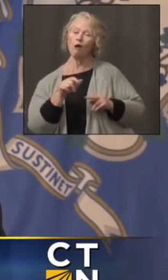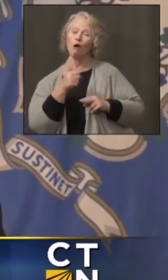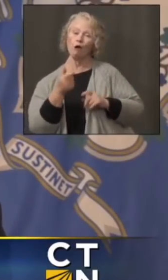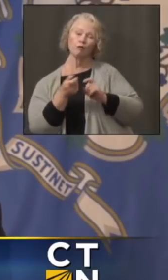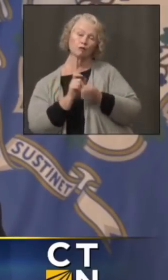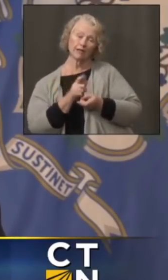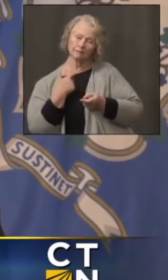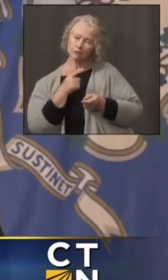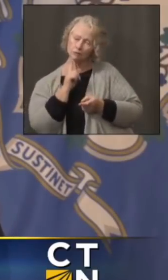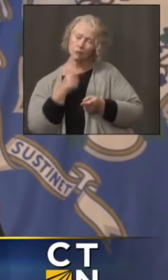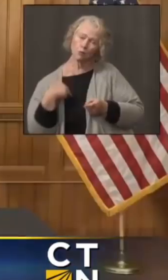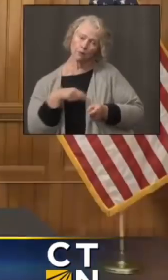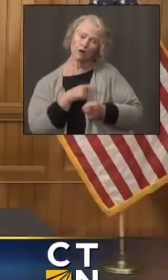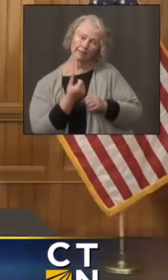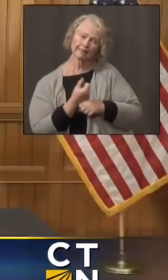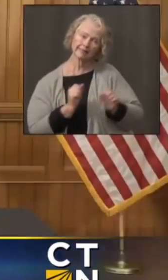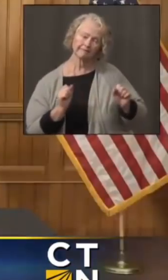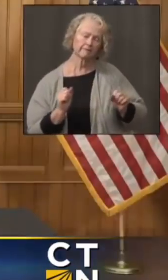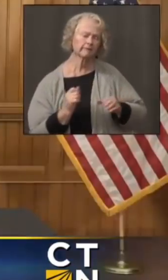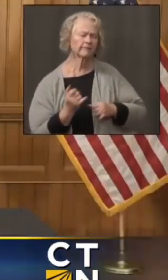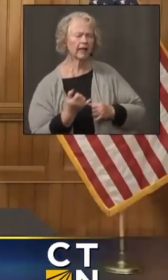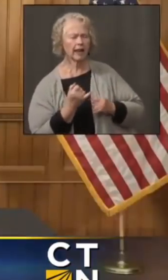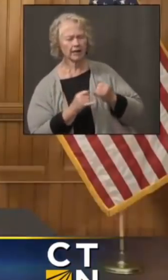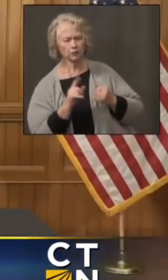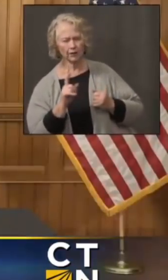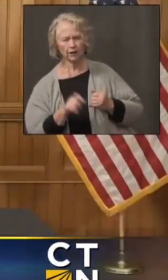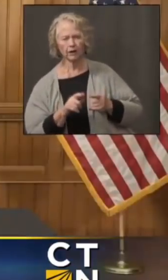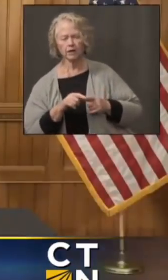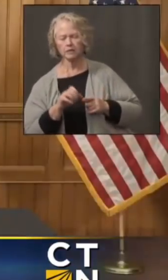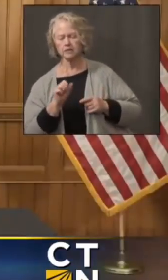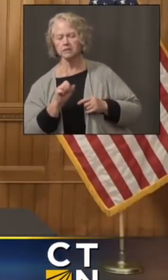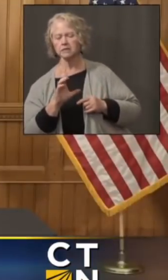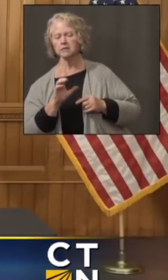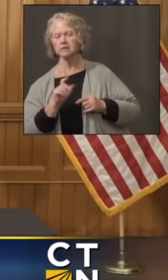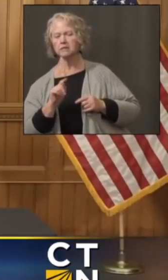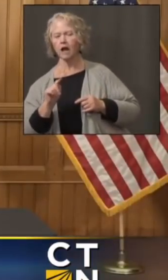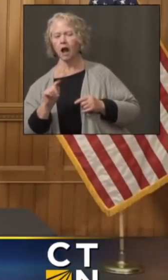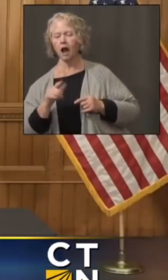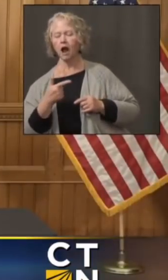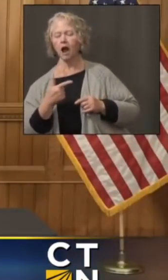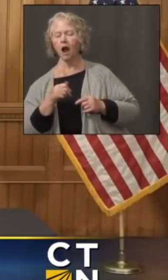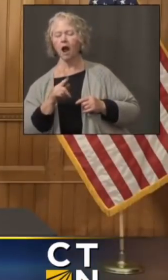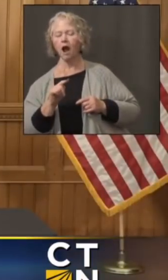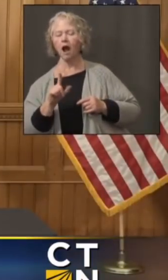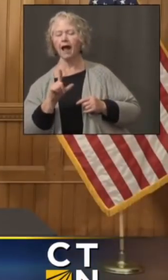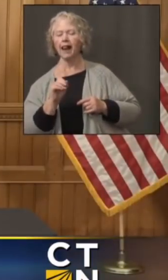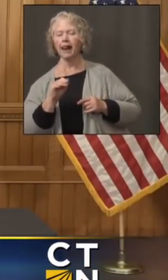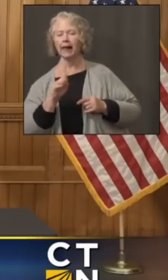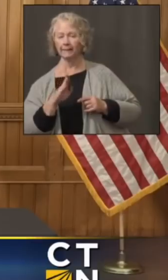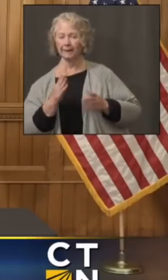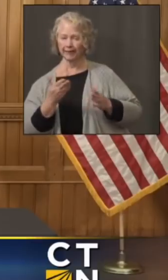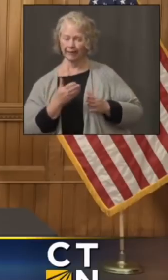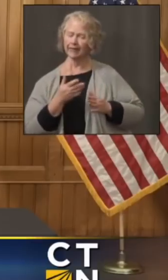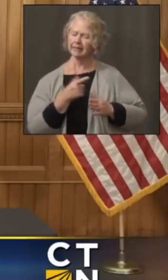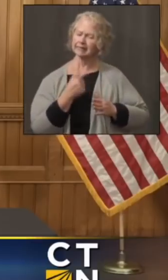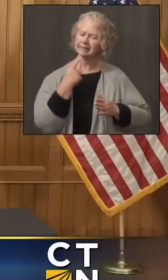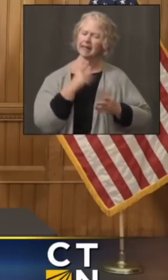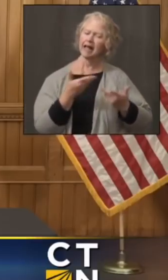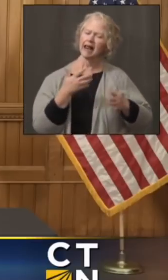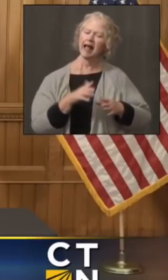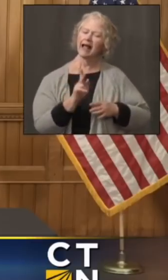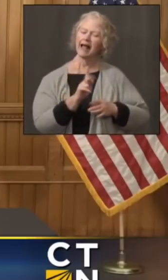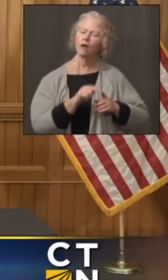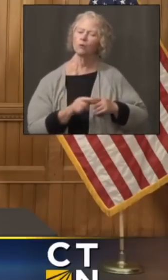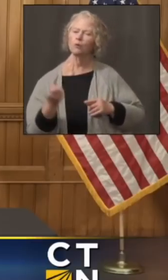safe. And then lastly, when Scott Gottlieb was here last, he talked about allowing K-12 schools to get